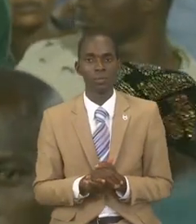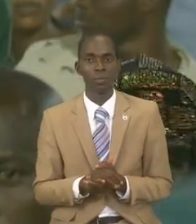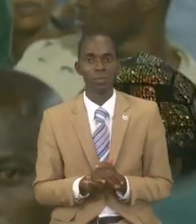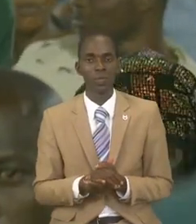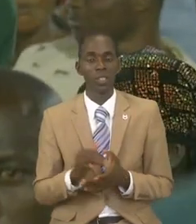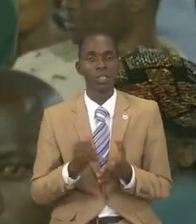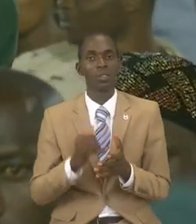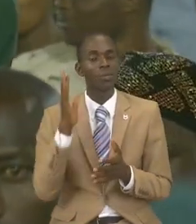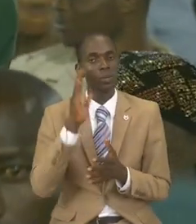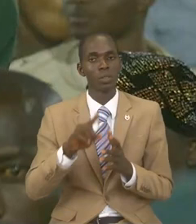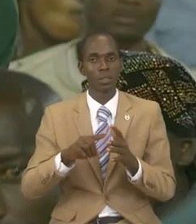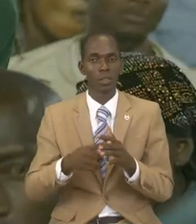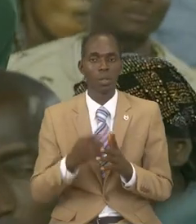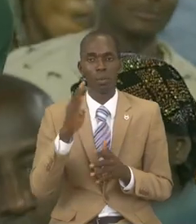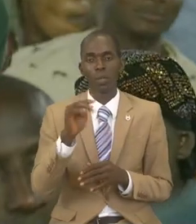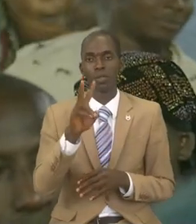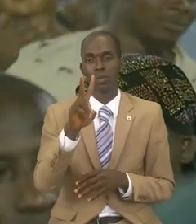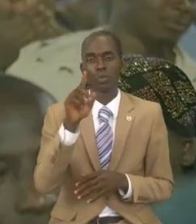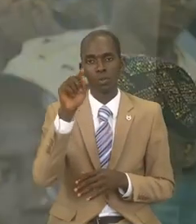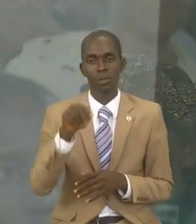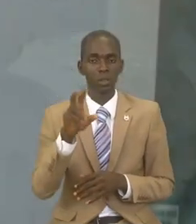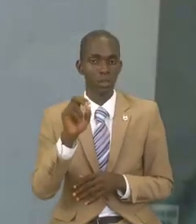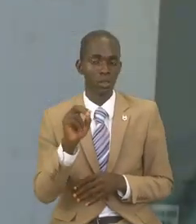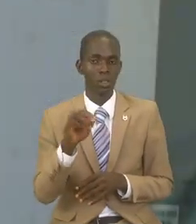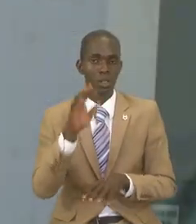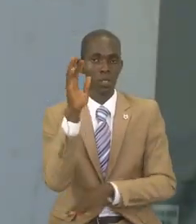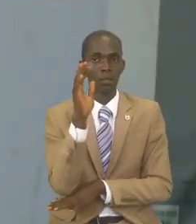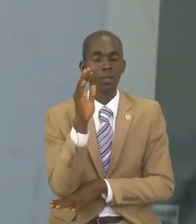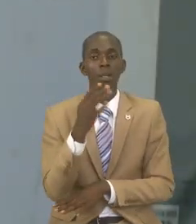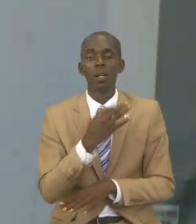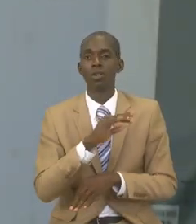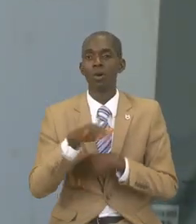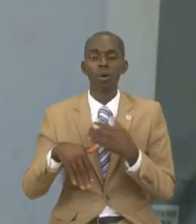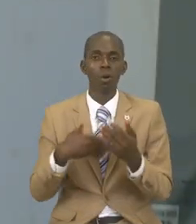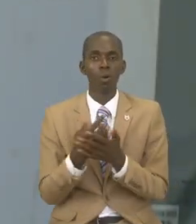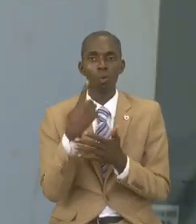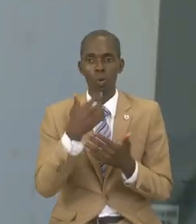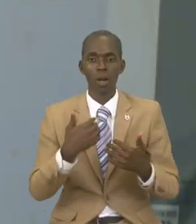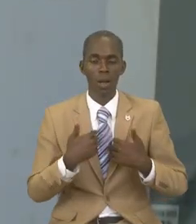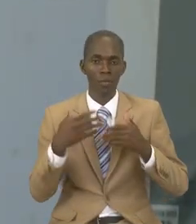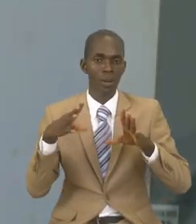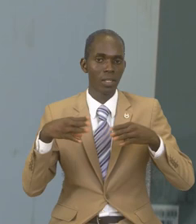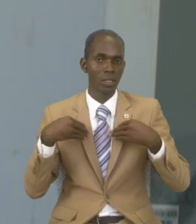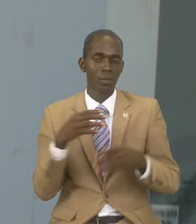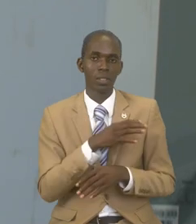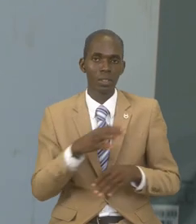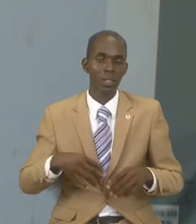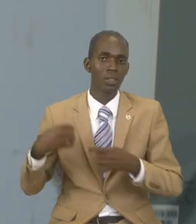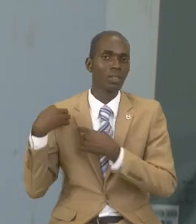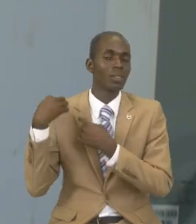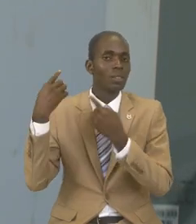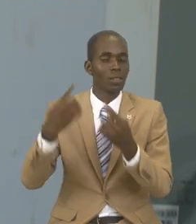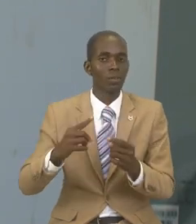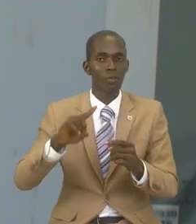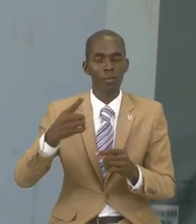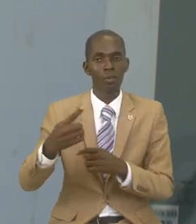2:30, be there. And all the people have given their life to cry since Thursday, Friday, Saturday,